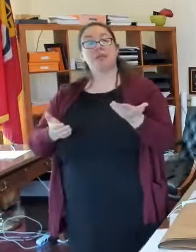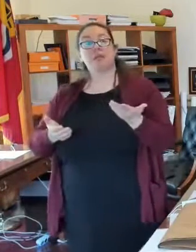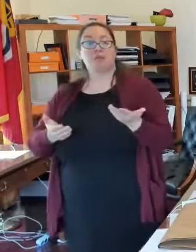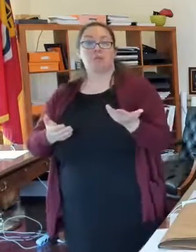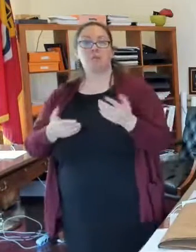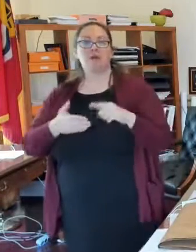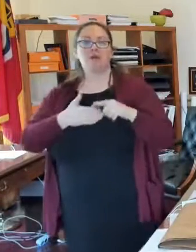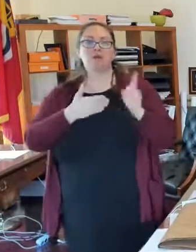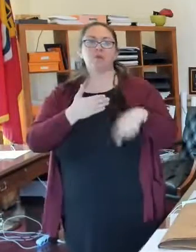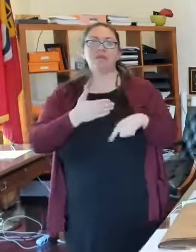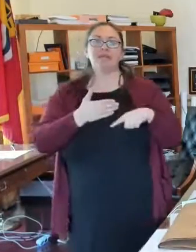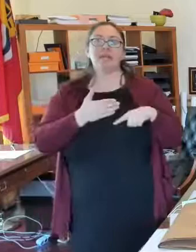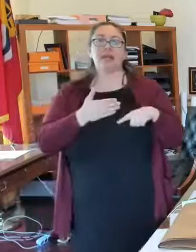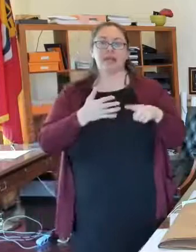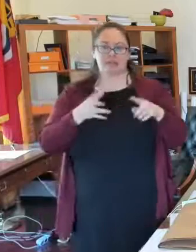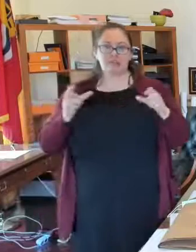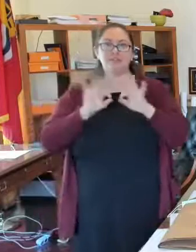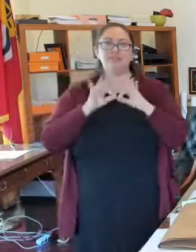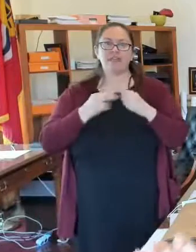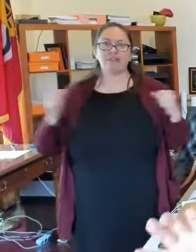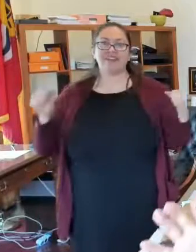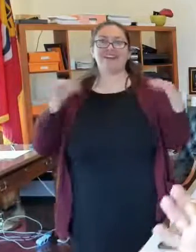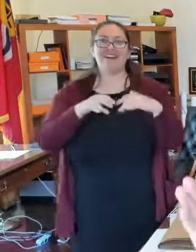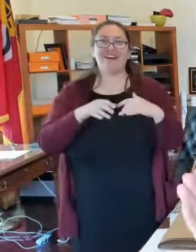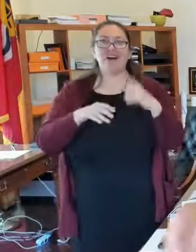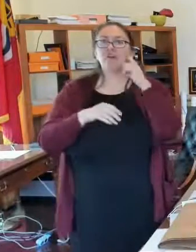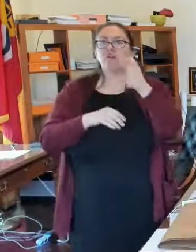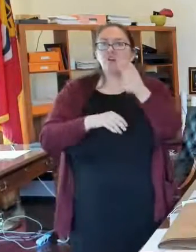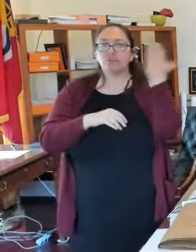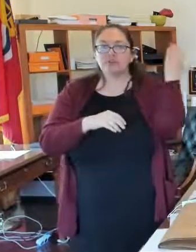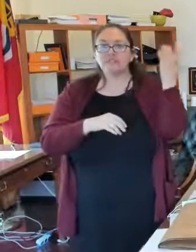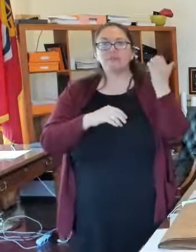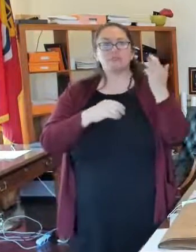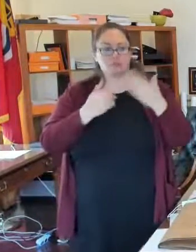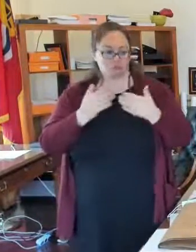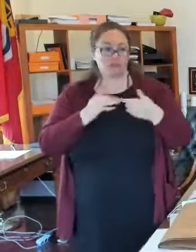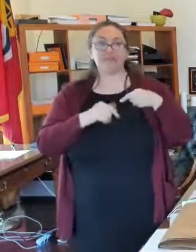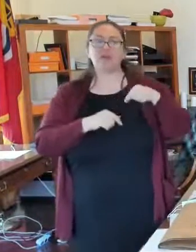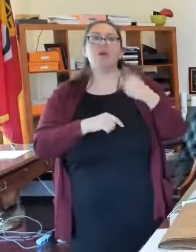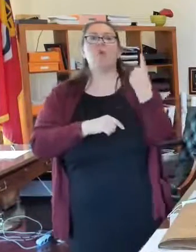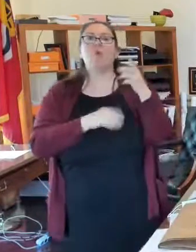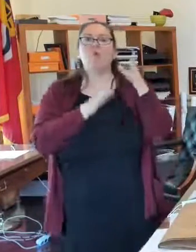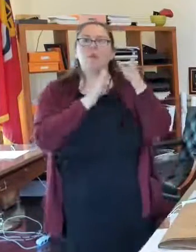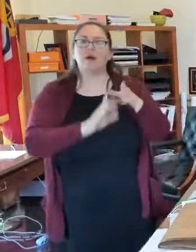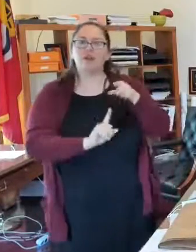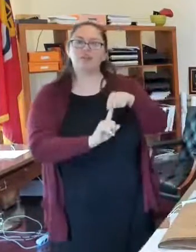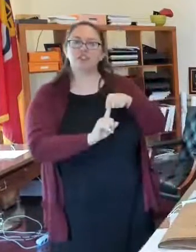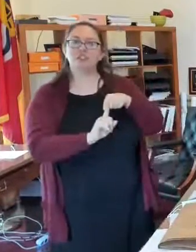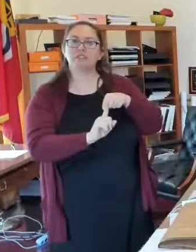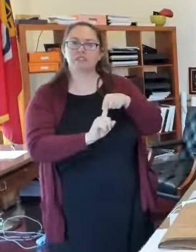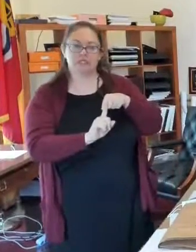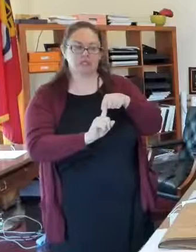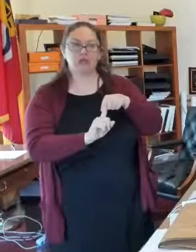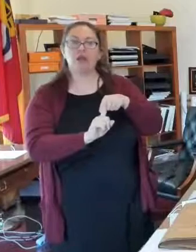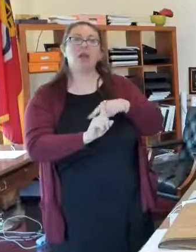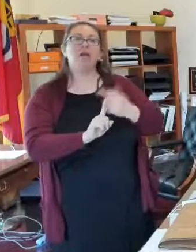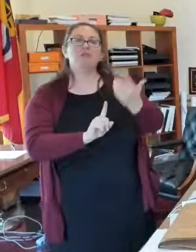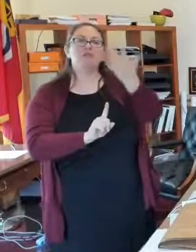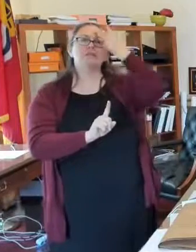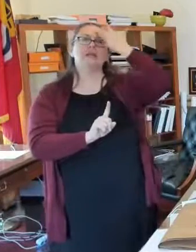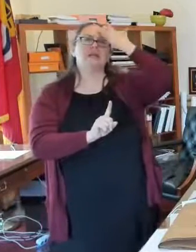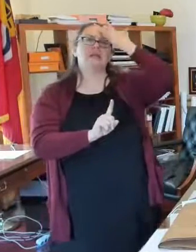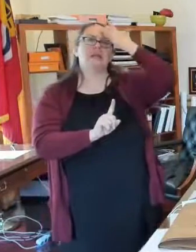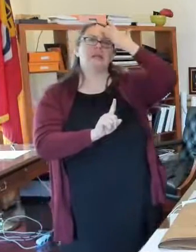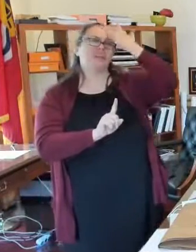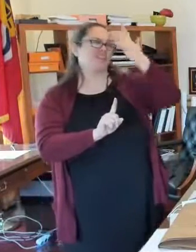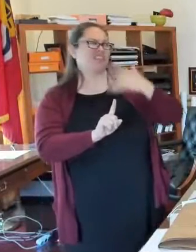the weekend or that you're about to have. One person there who comes down with COVID or who's